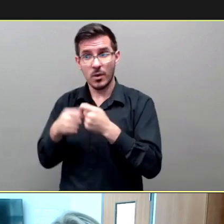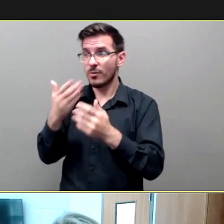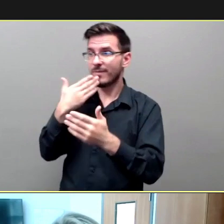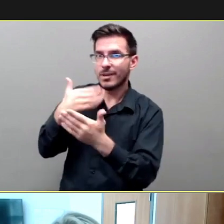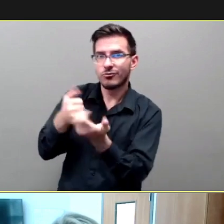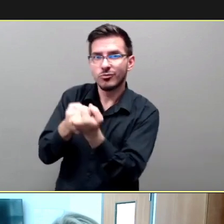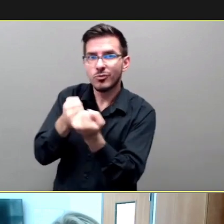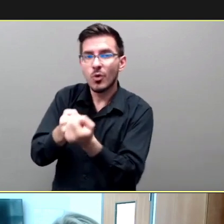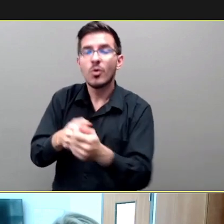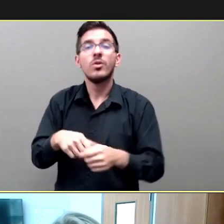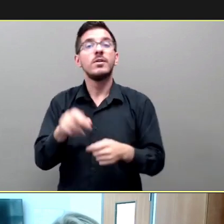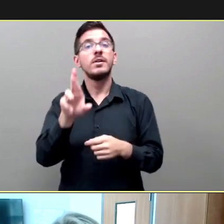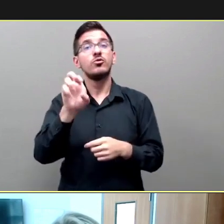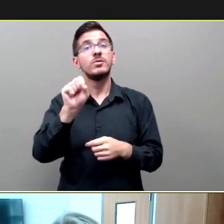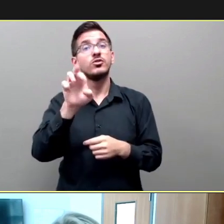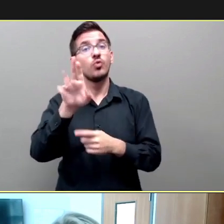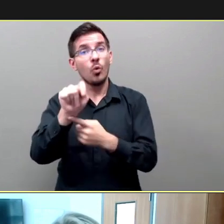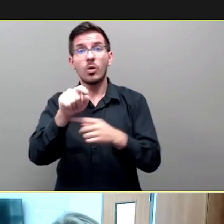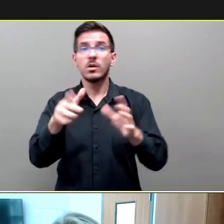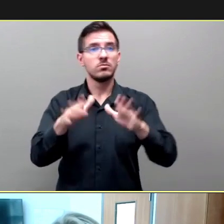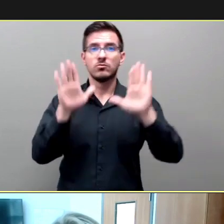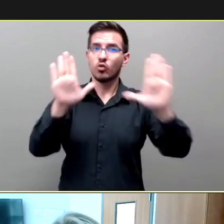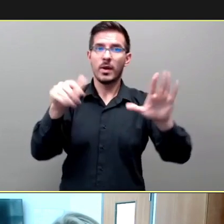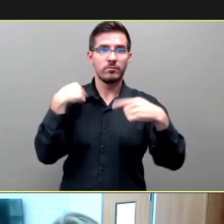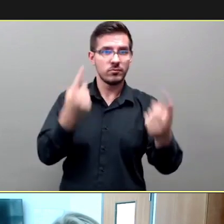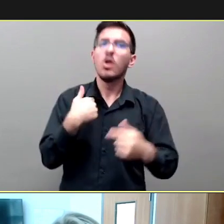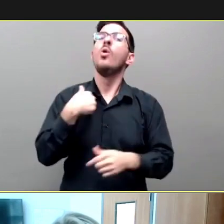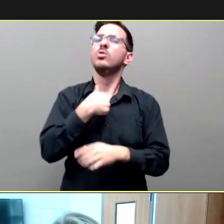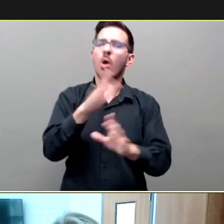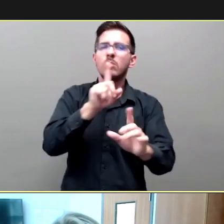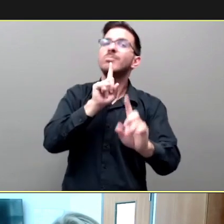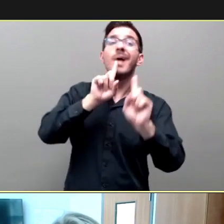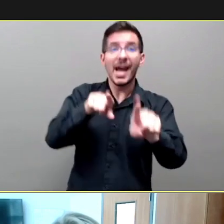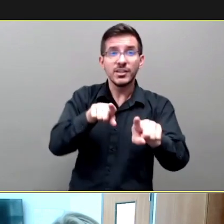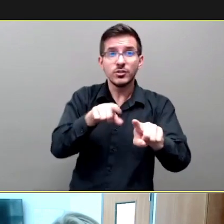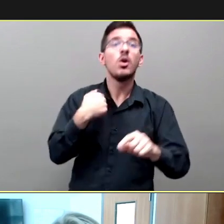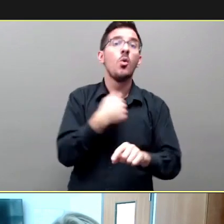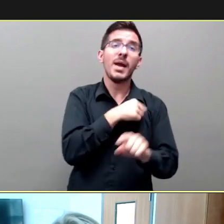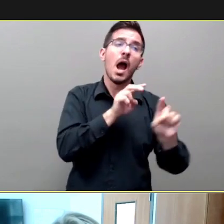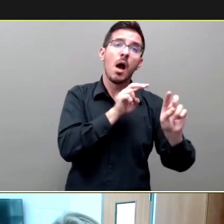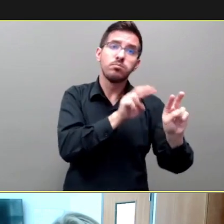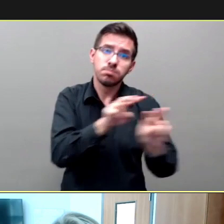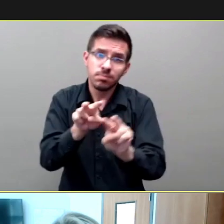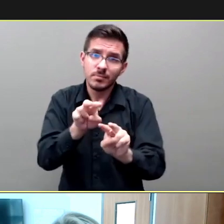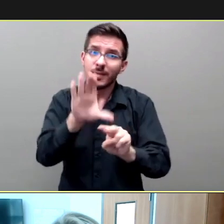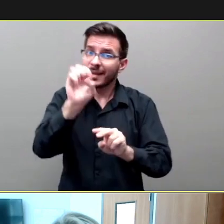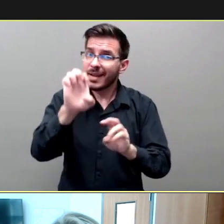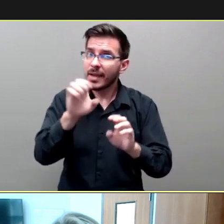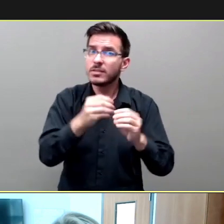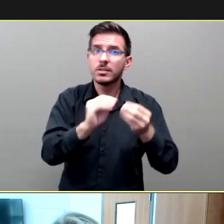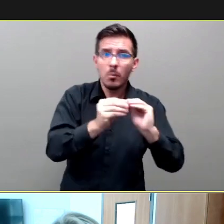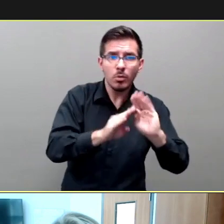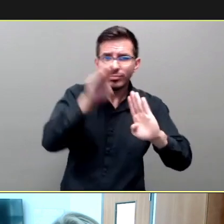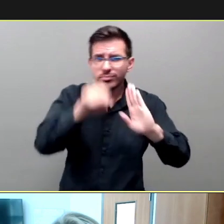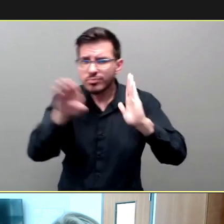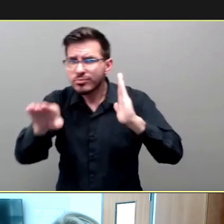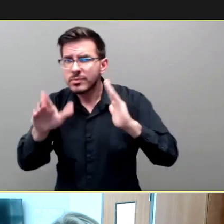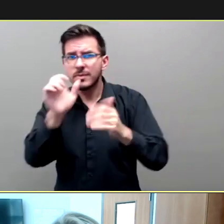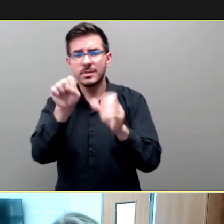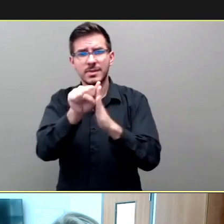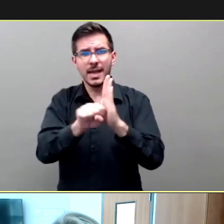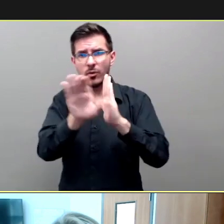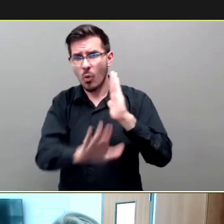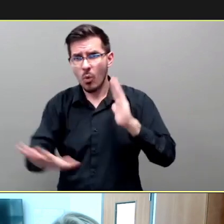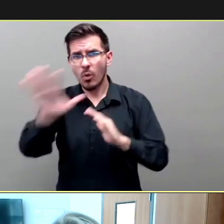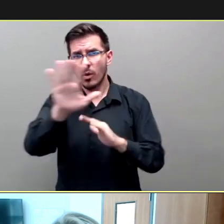been great about that. So we monitor cases. We monitor cases statewide, and we have actually documents about